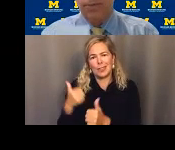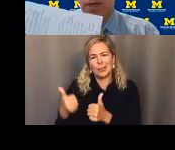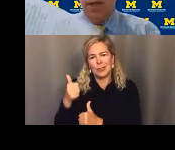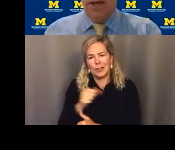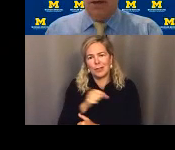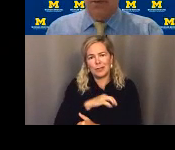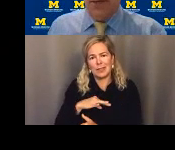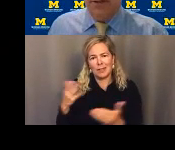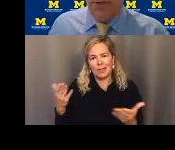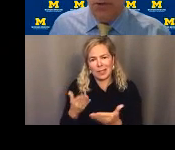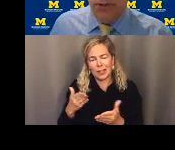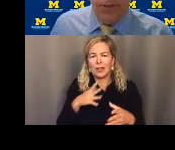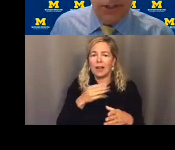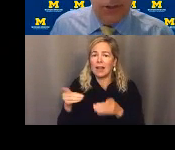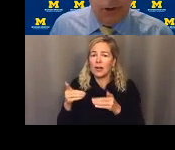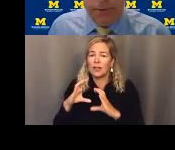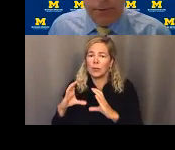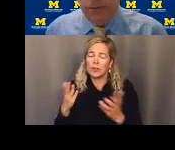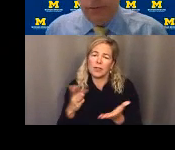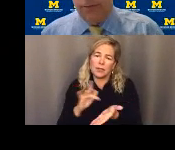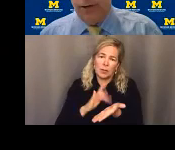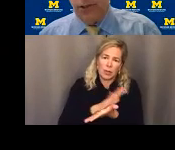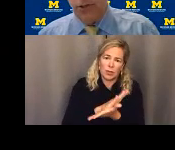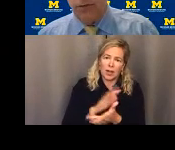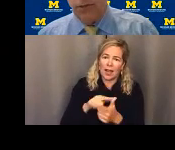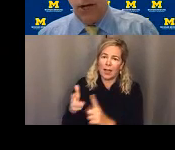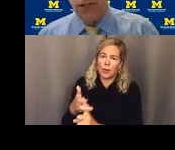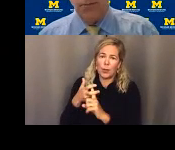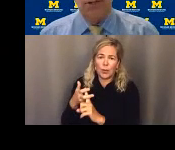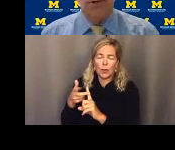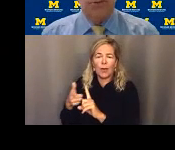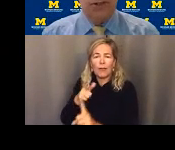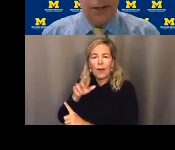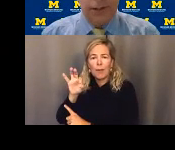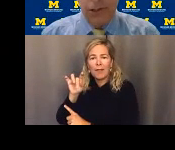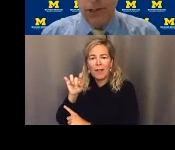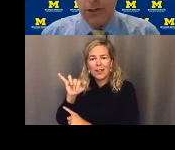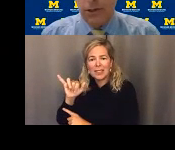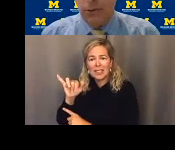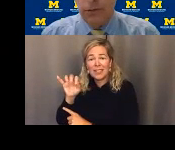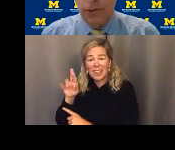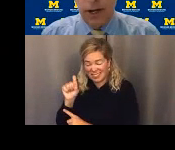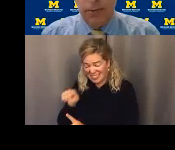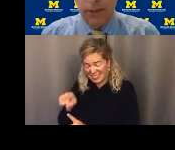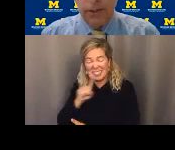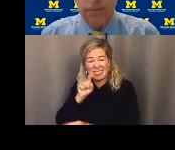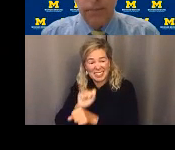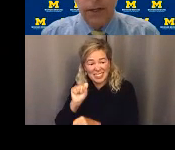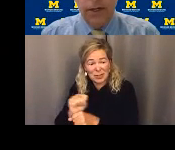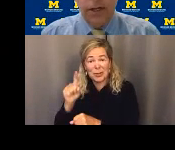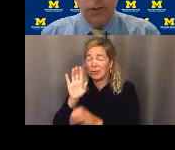school. We then recruited Melissa Dorfman from Faculty Affairs to serve as our project manager, and we're glad we did. She's done a wonderful job with